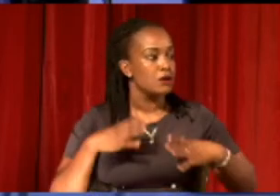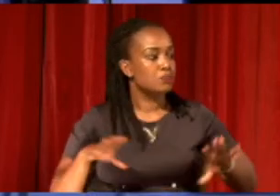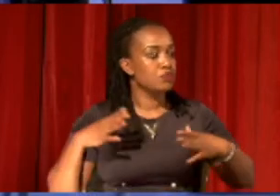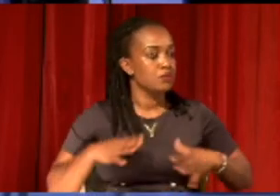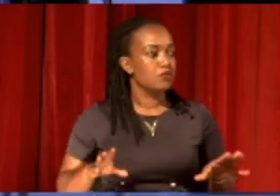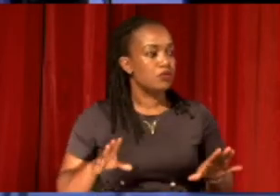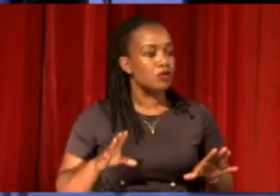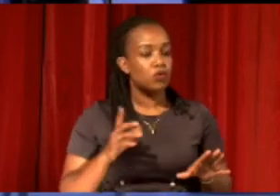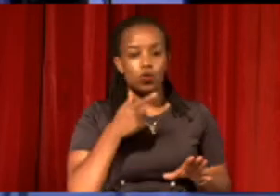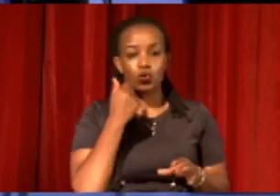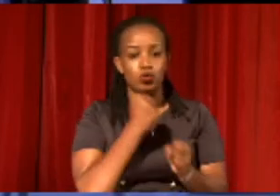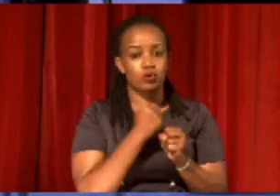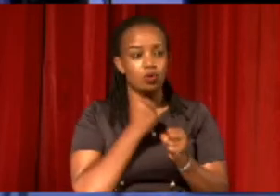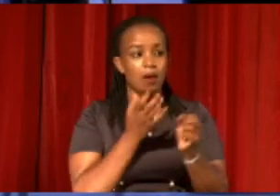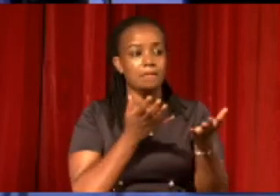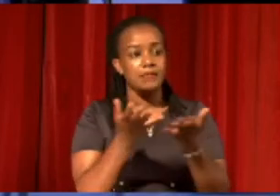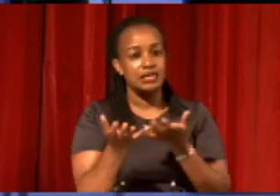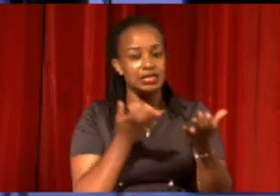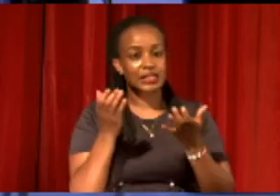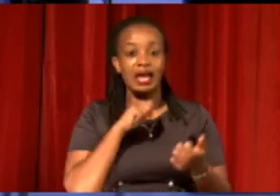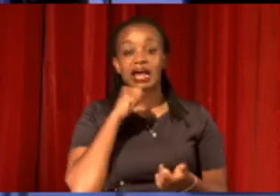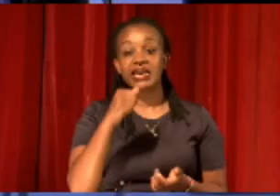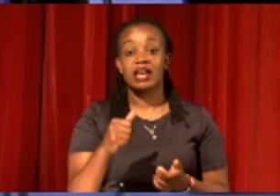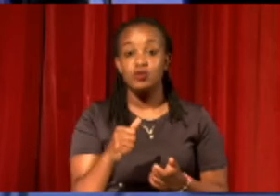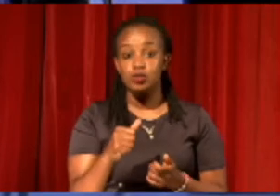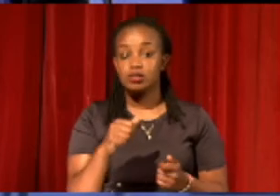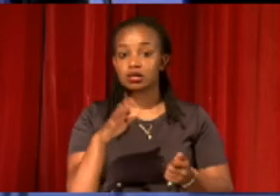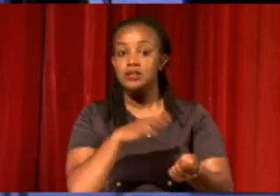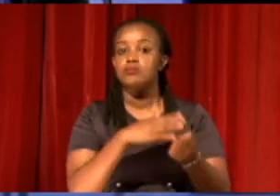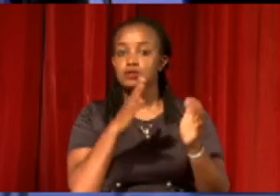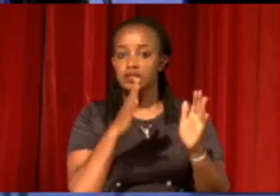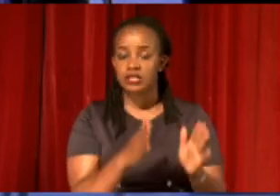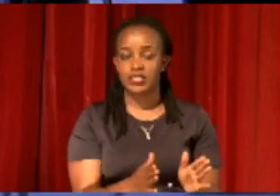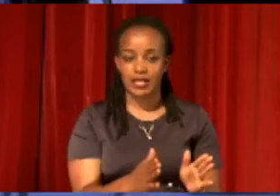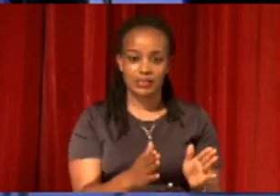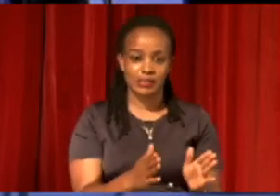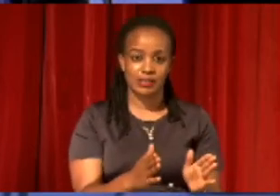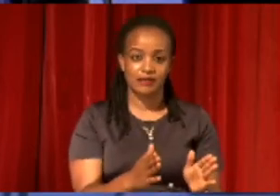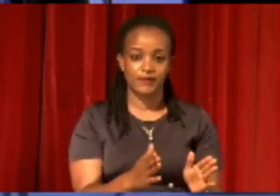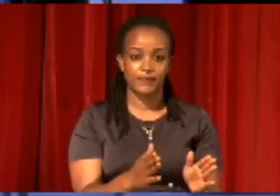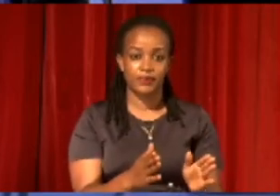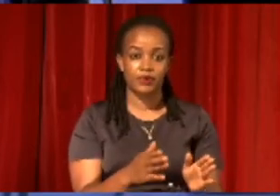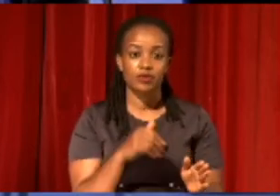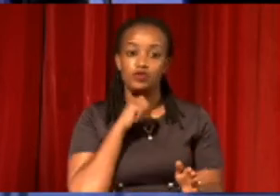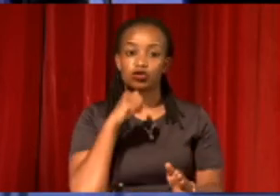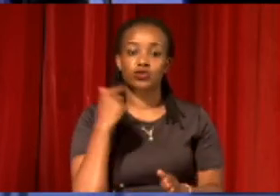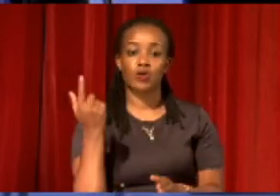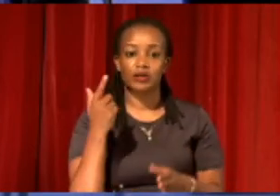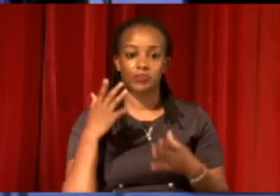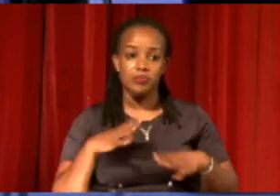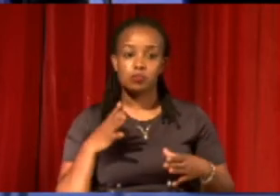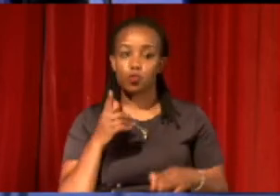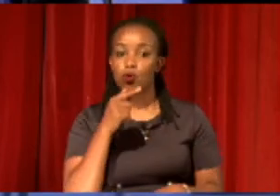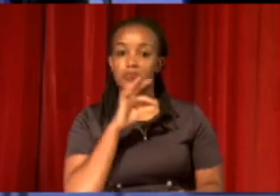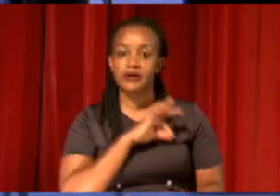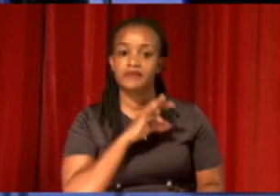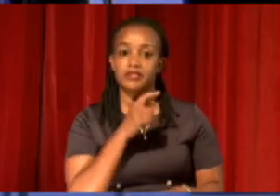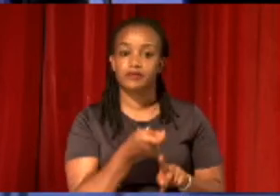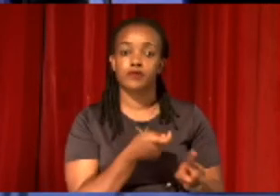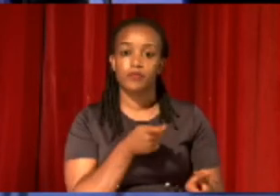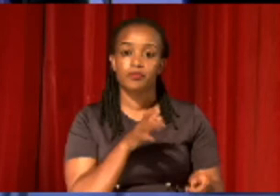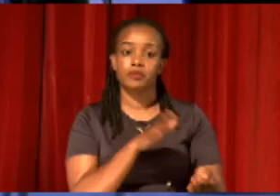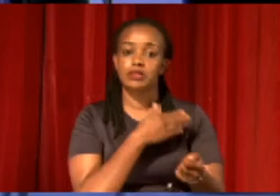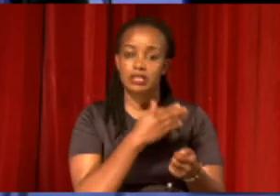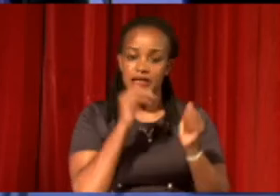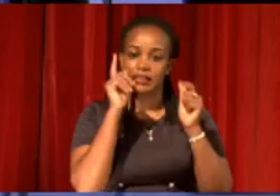with music and are not necessarily musicians. So my call is to anybody who benefits from music, maybe it's time to give